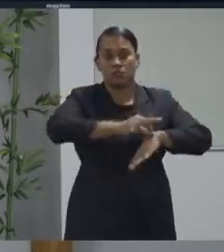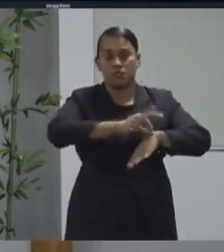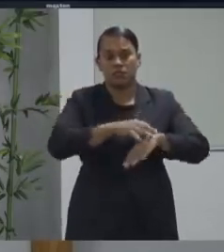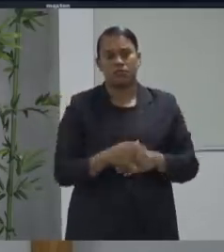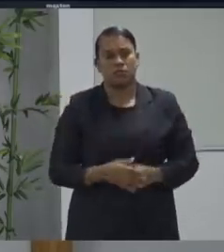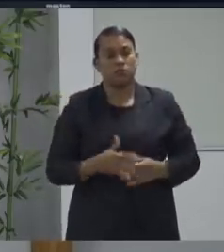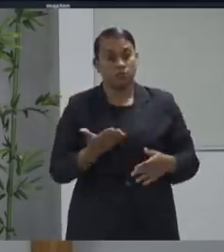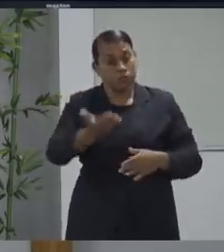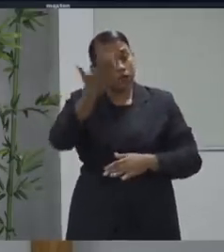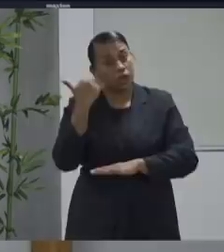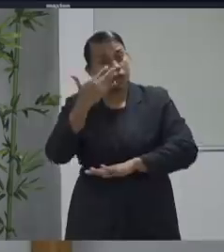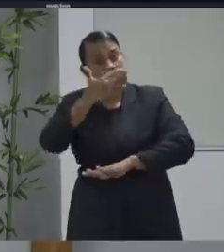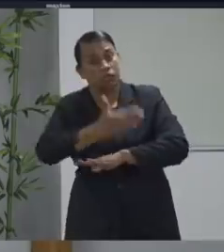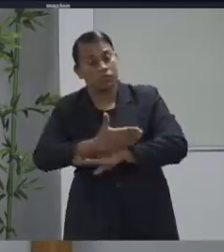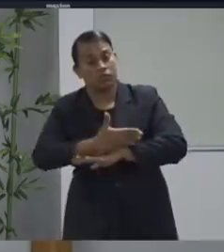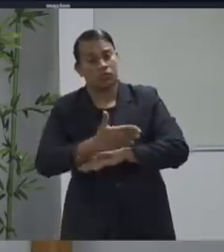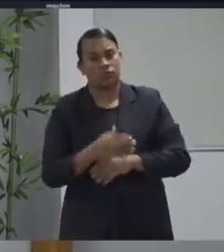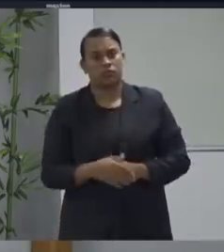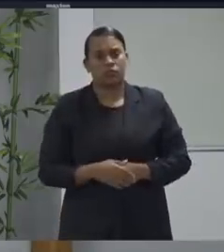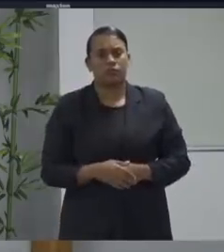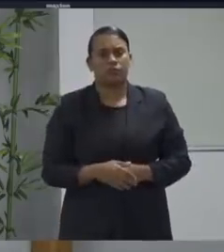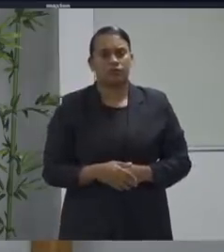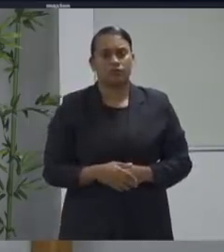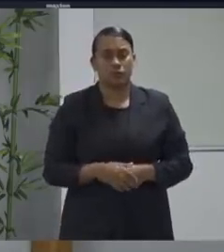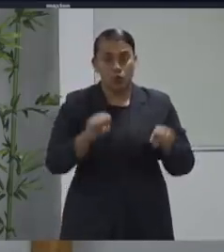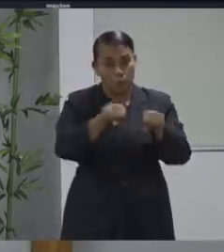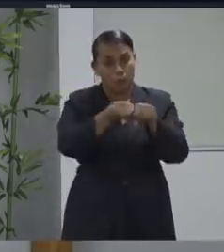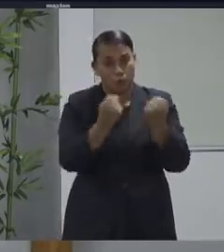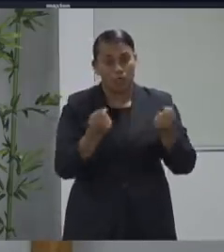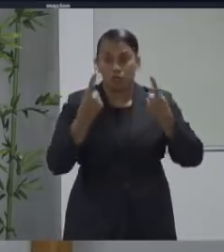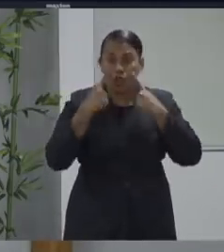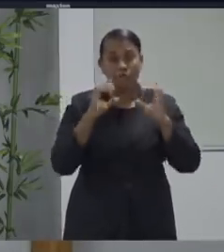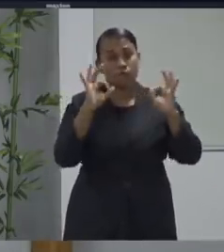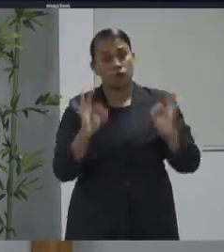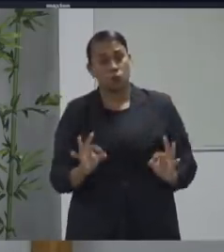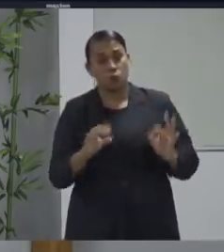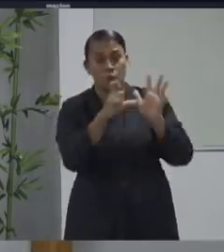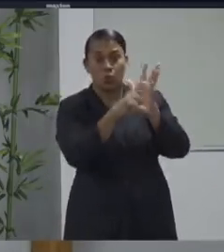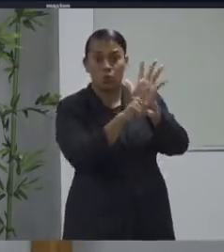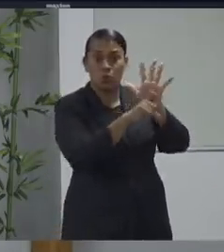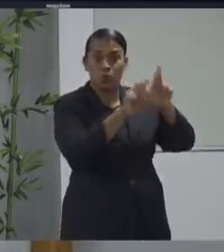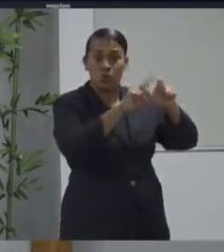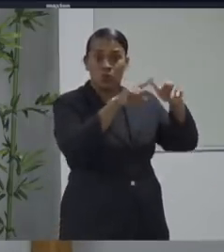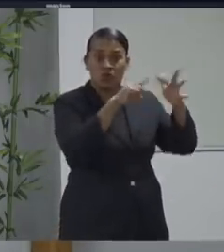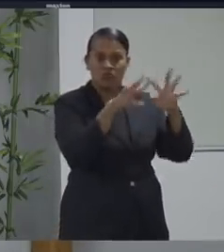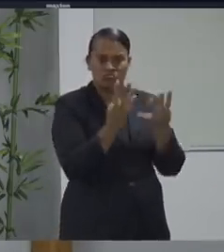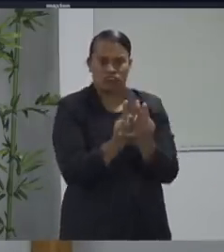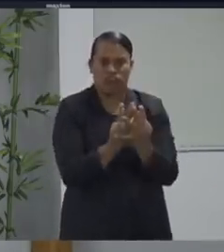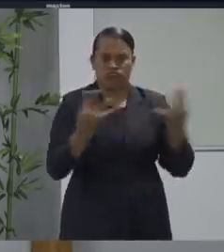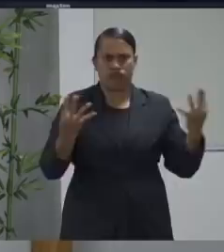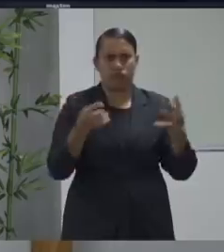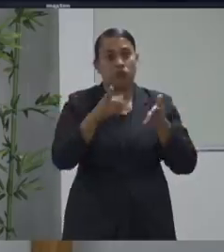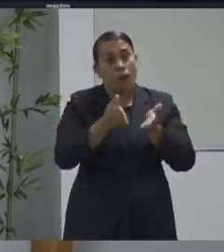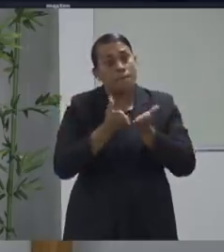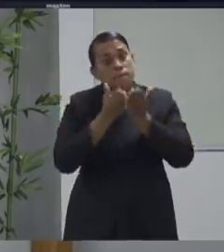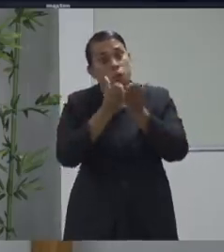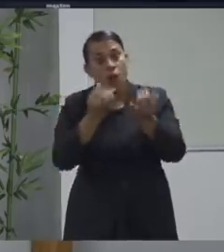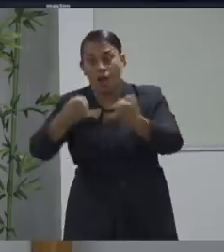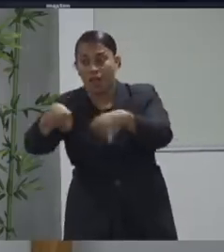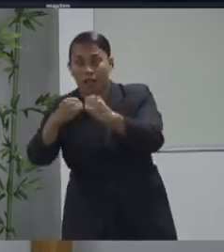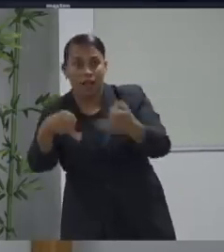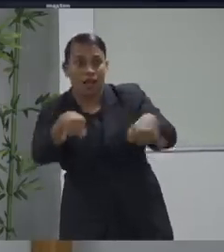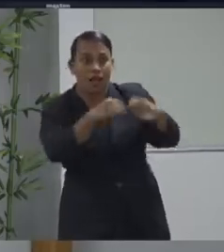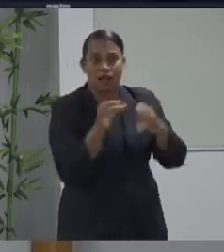Last night, in violation of curfew and our rules against inter-island passenger travel, we received another report of a